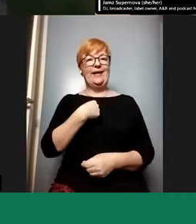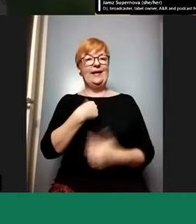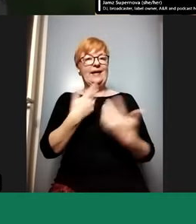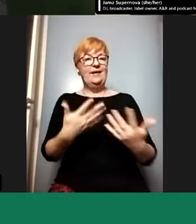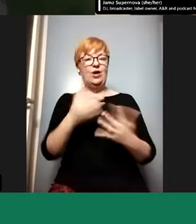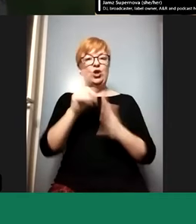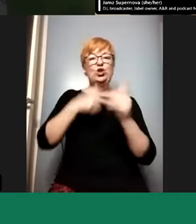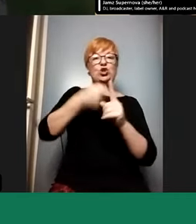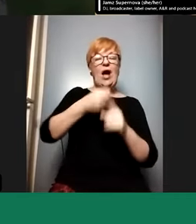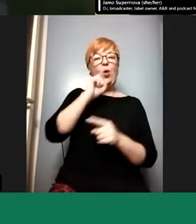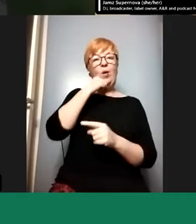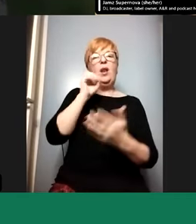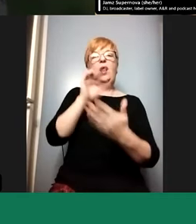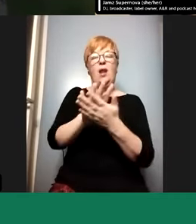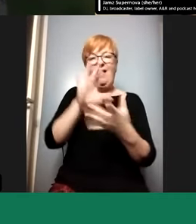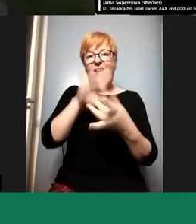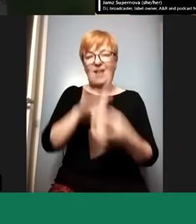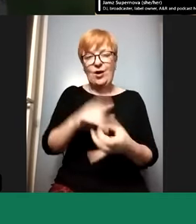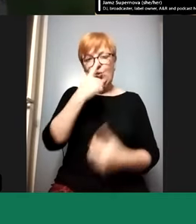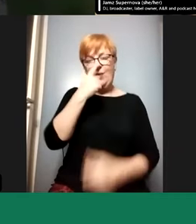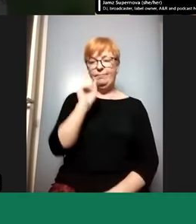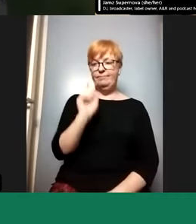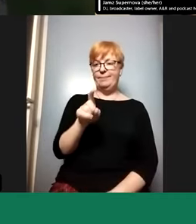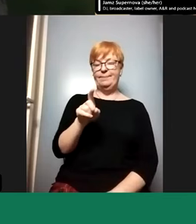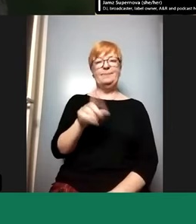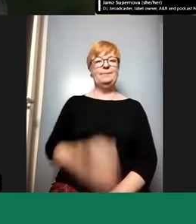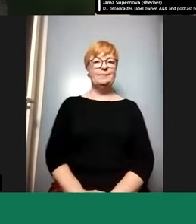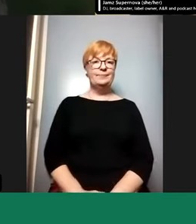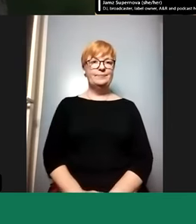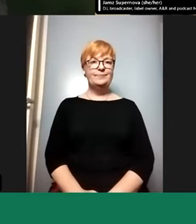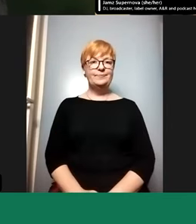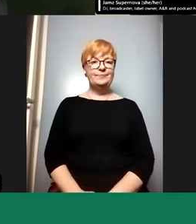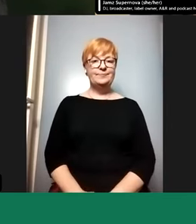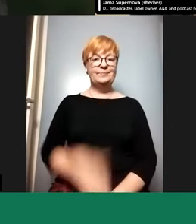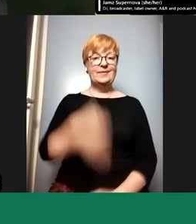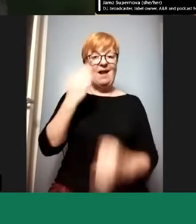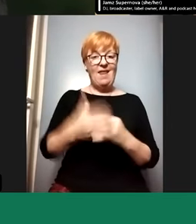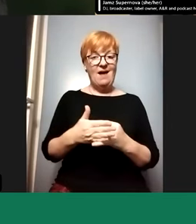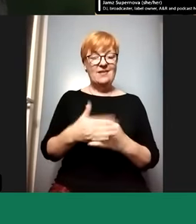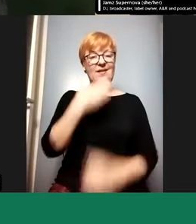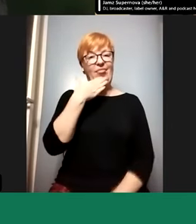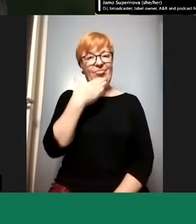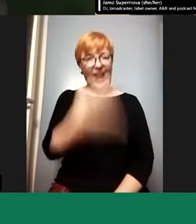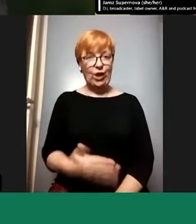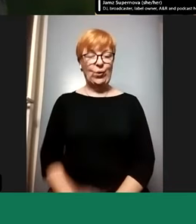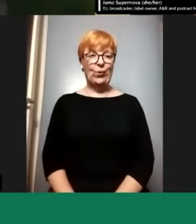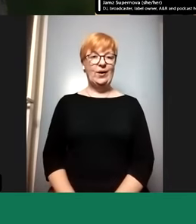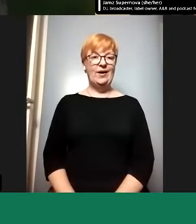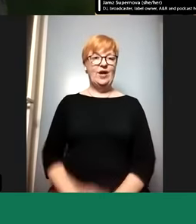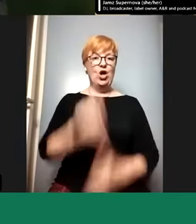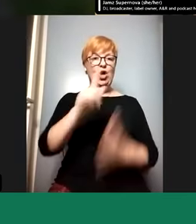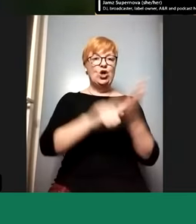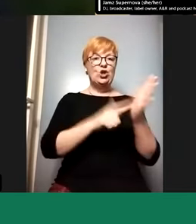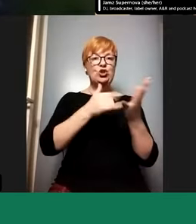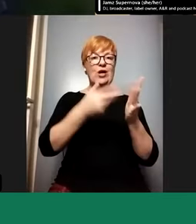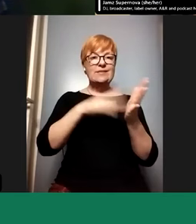a link in the chat that you can all go and explore. And last but not least, I'd love to thank Jasmine Bell and Jack Newberry for all